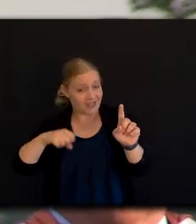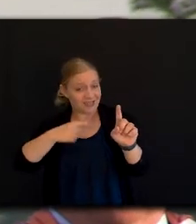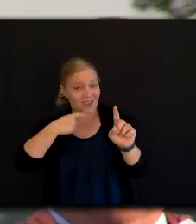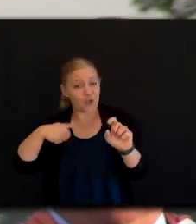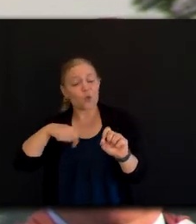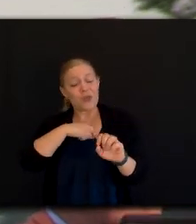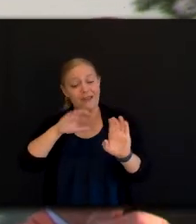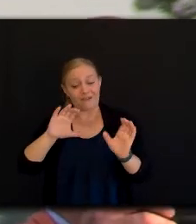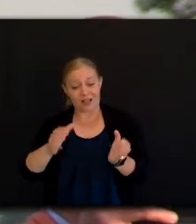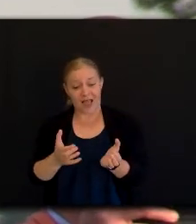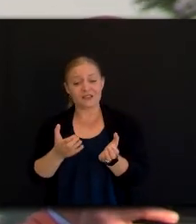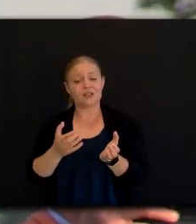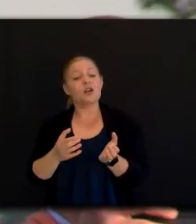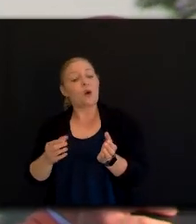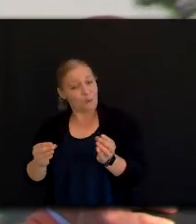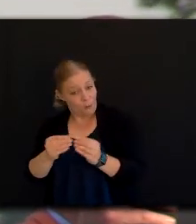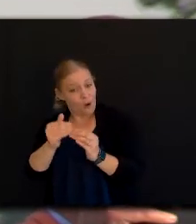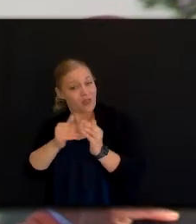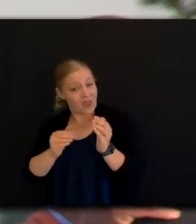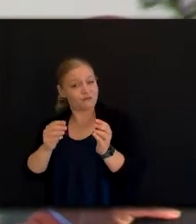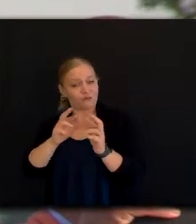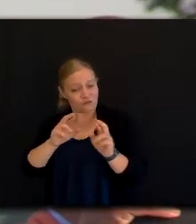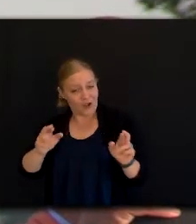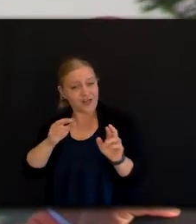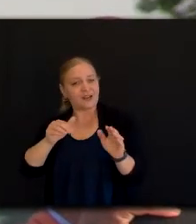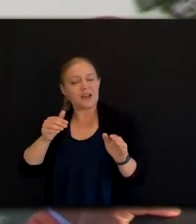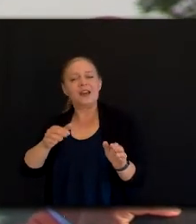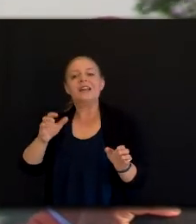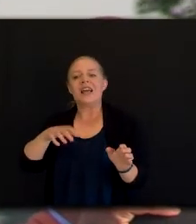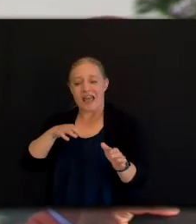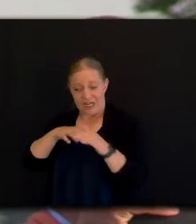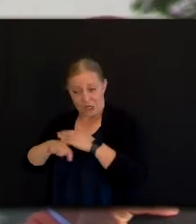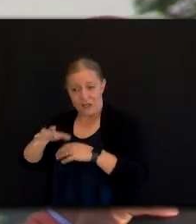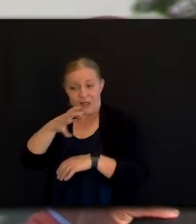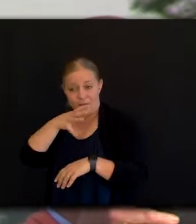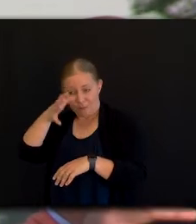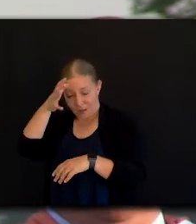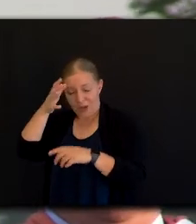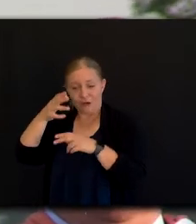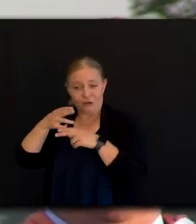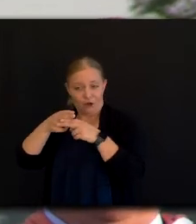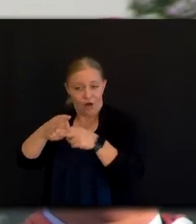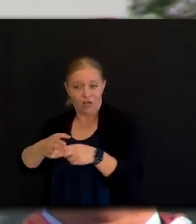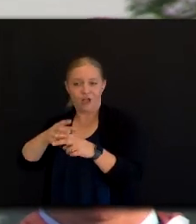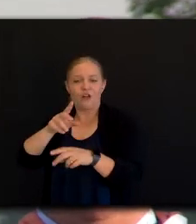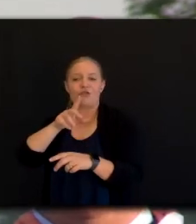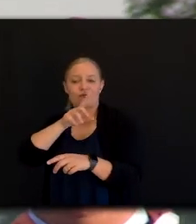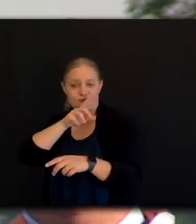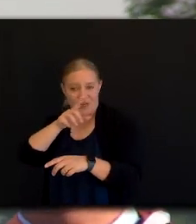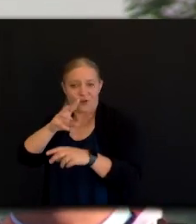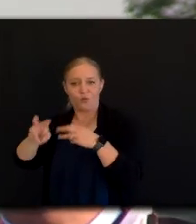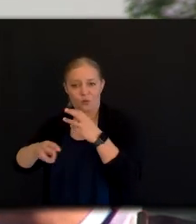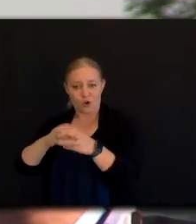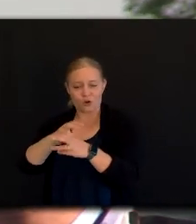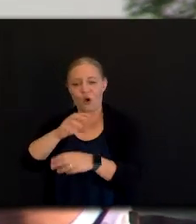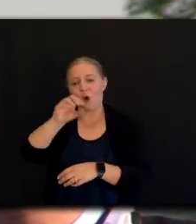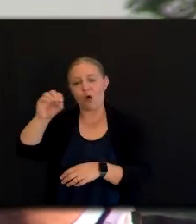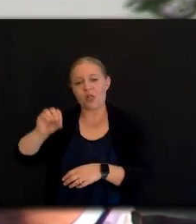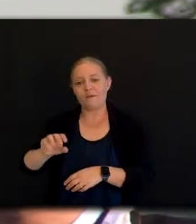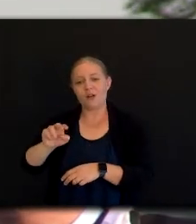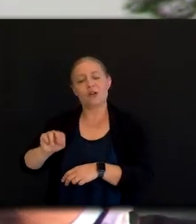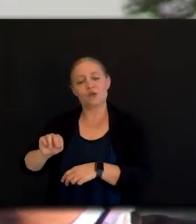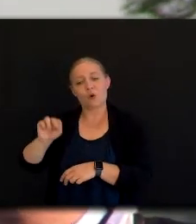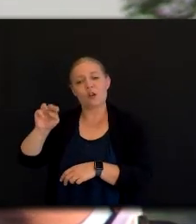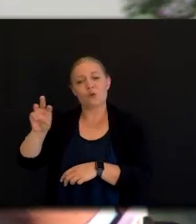we as a class are more than prepared to take these steps into what our parents call the real world. Olathe Northwest has so